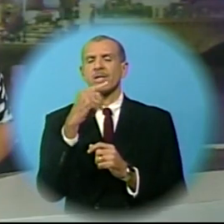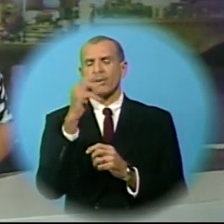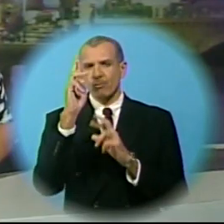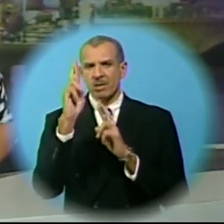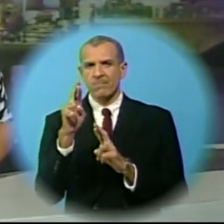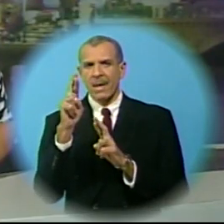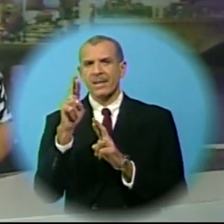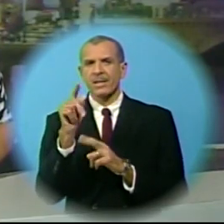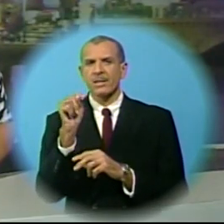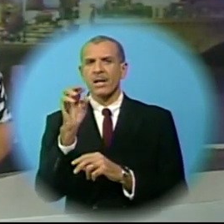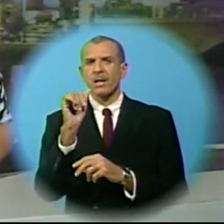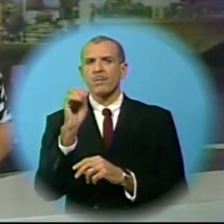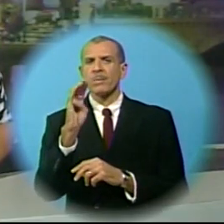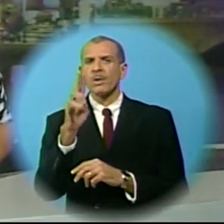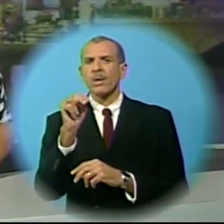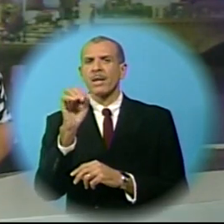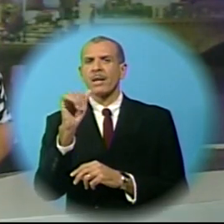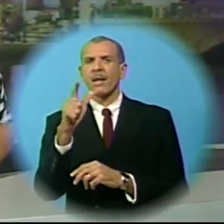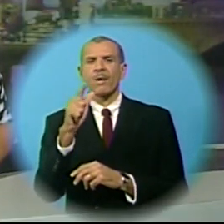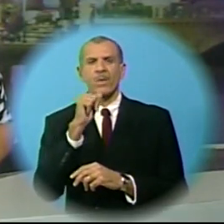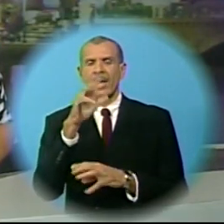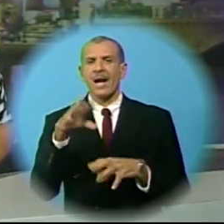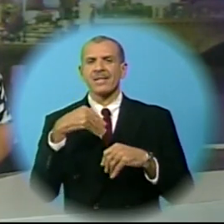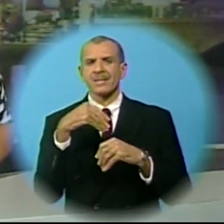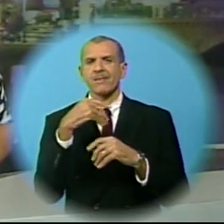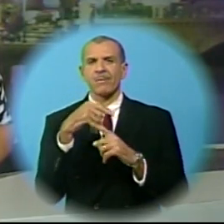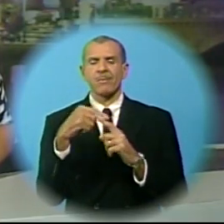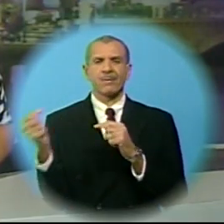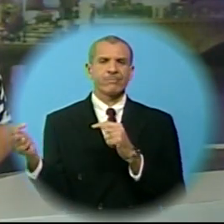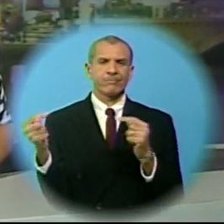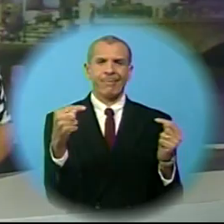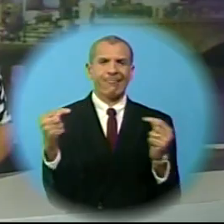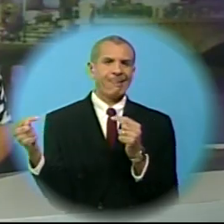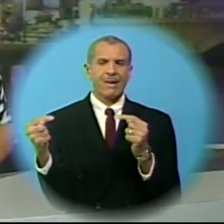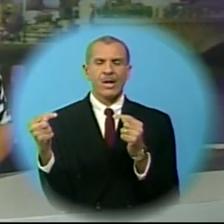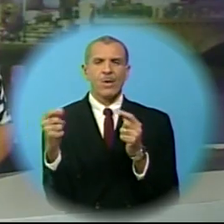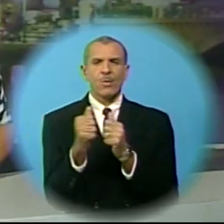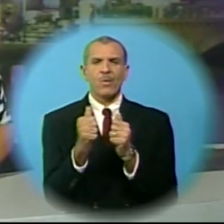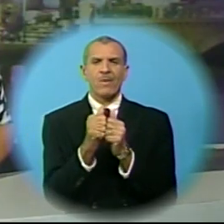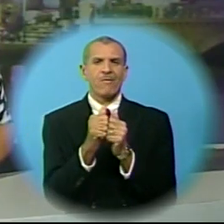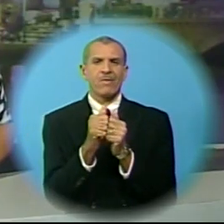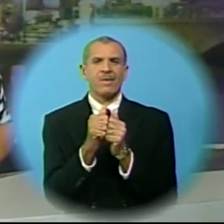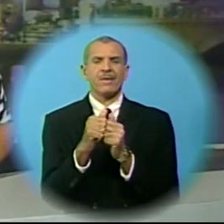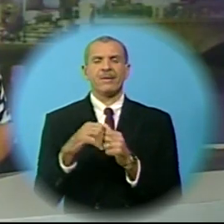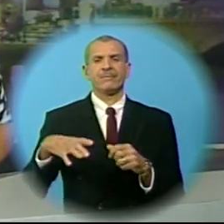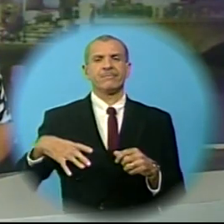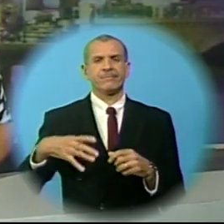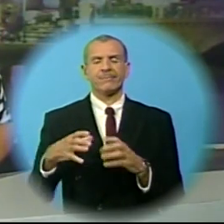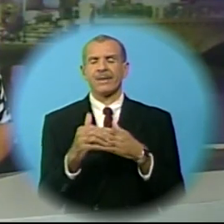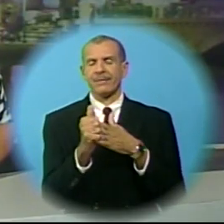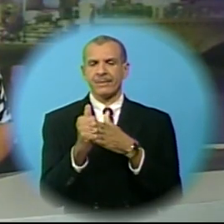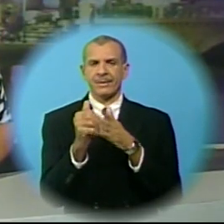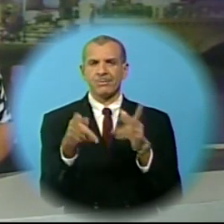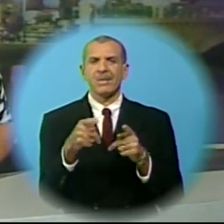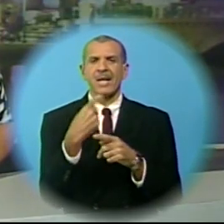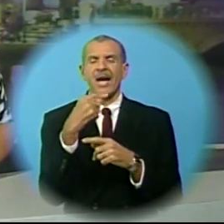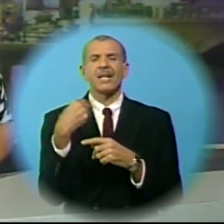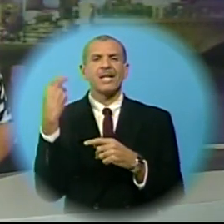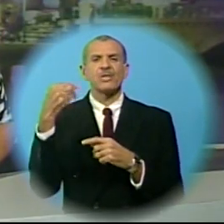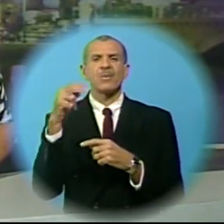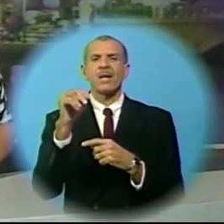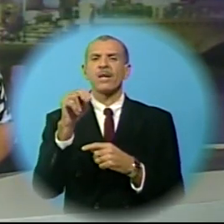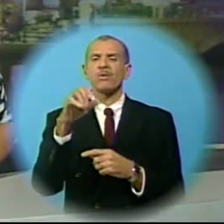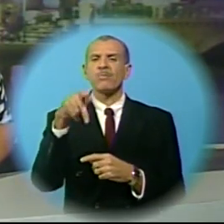the tribunal, adding that he would not accept any more back and forth with the chair. Mr. Codrington resumed his questioning on the history of the